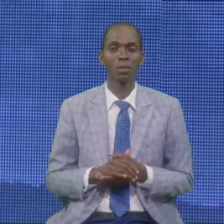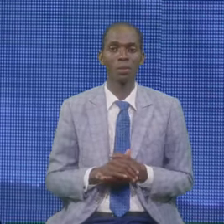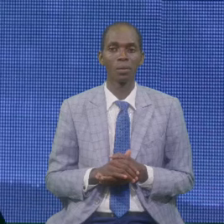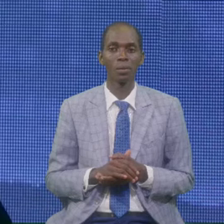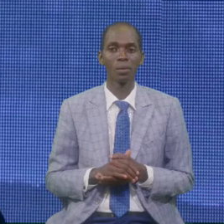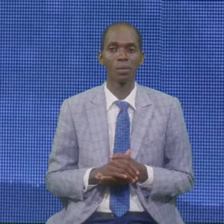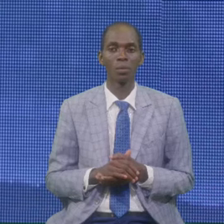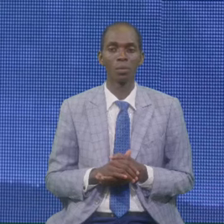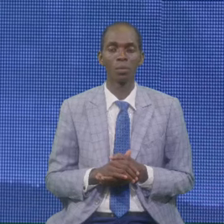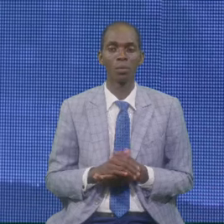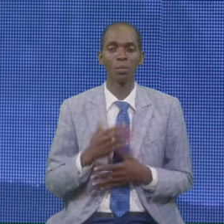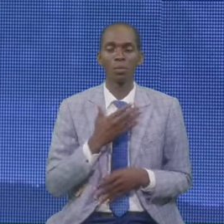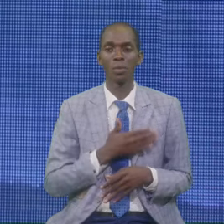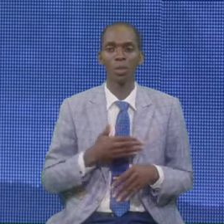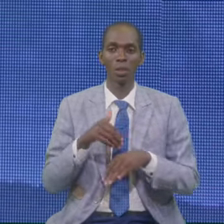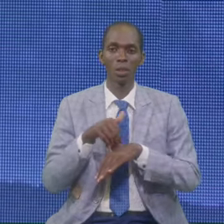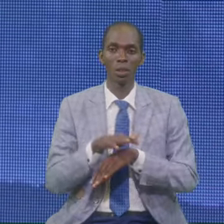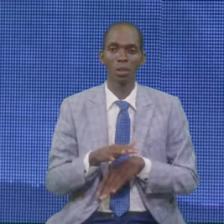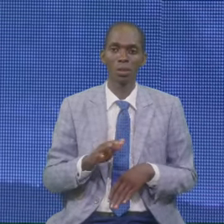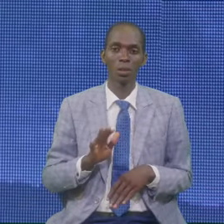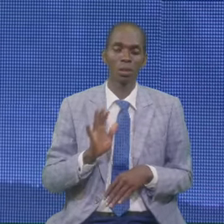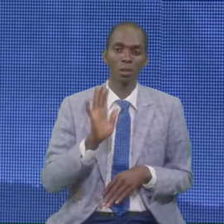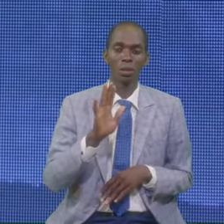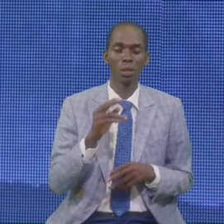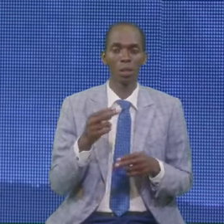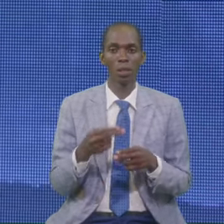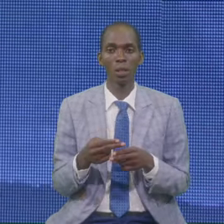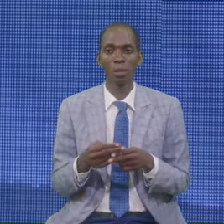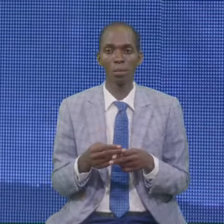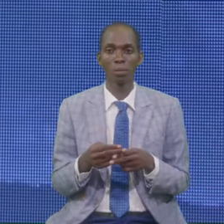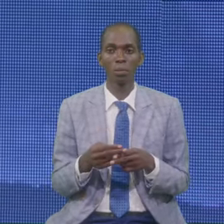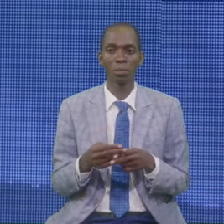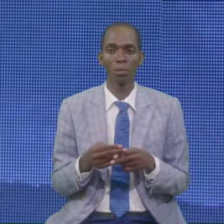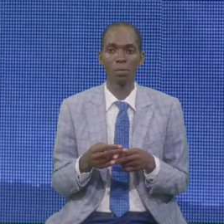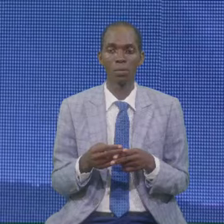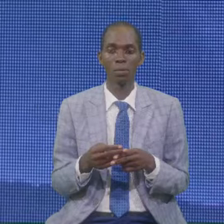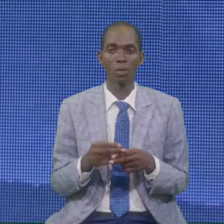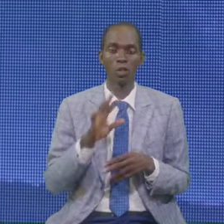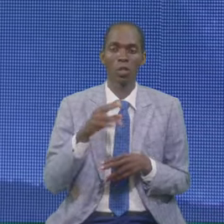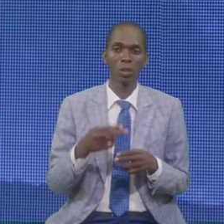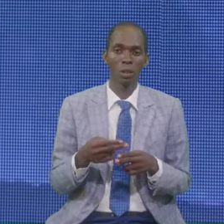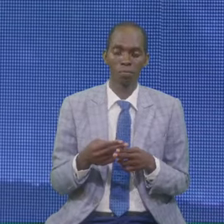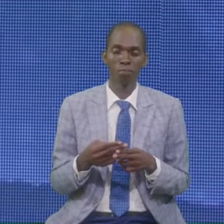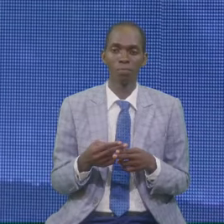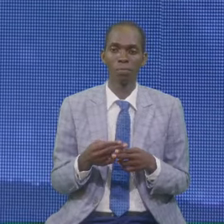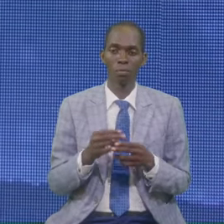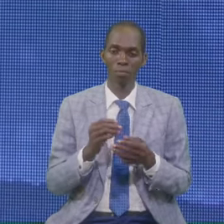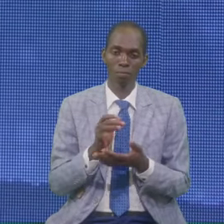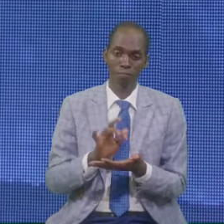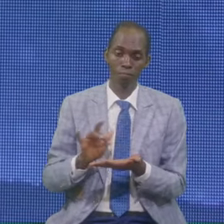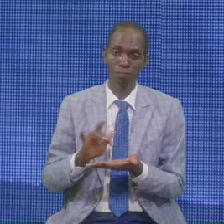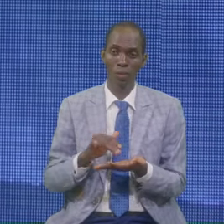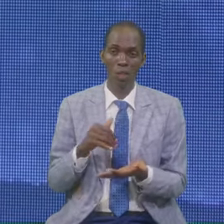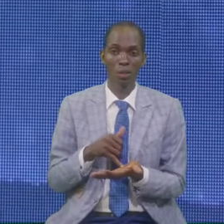please send your name, write your name clearly, your phone